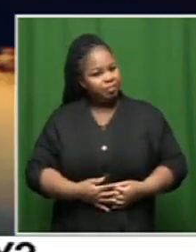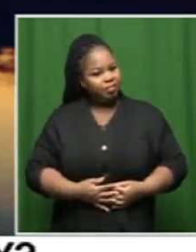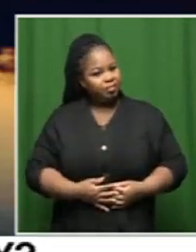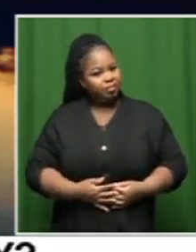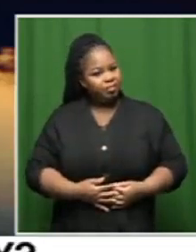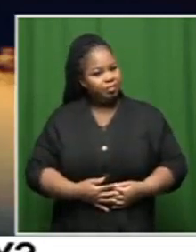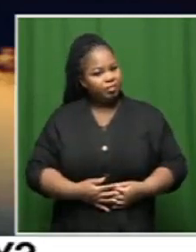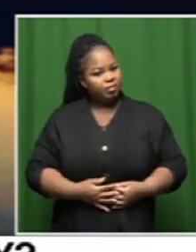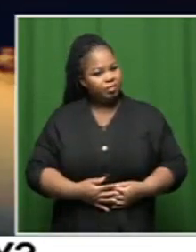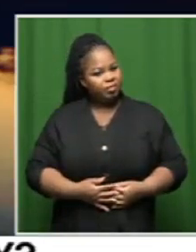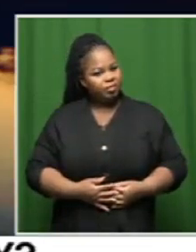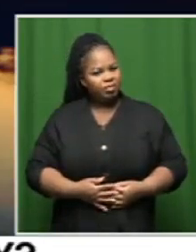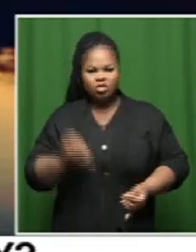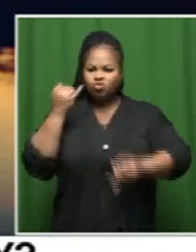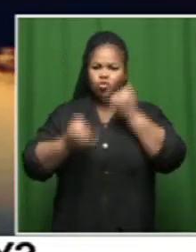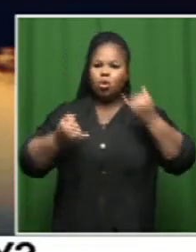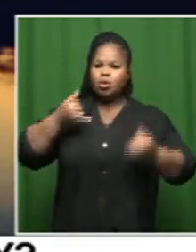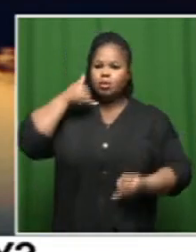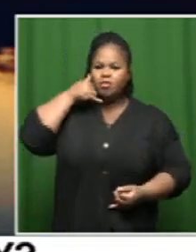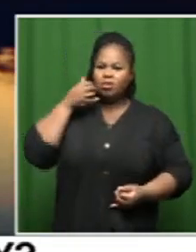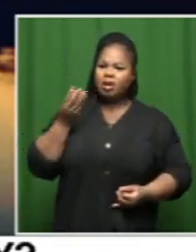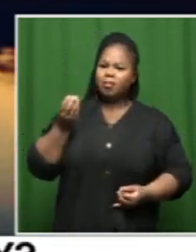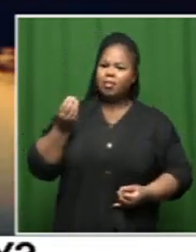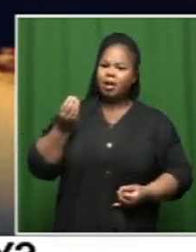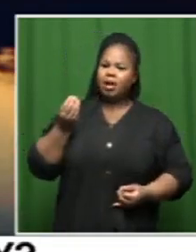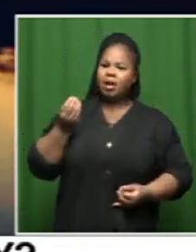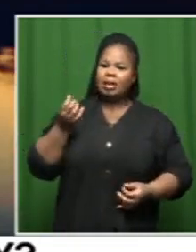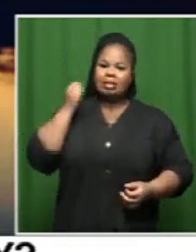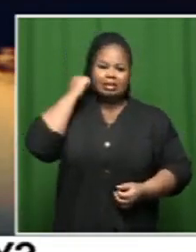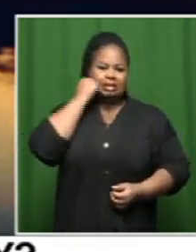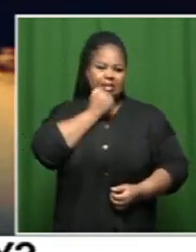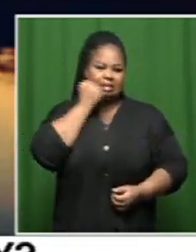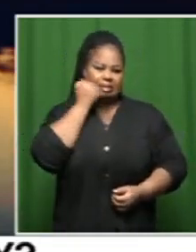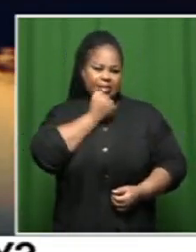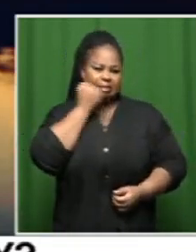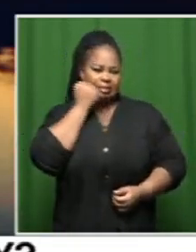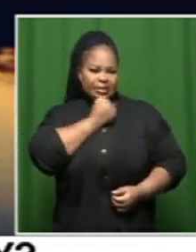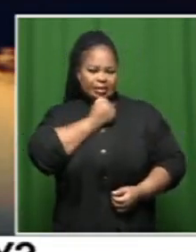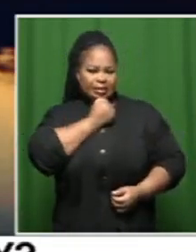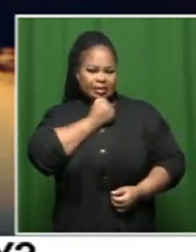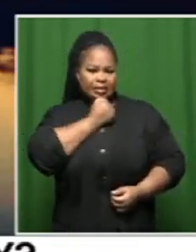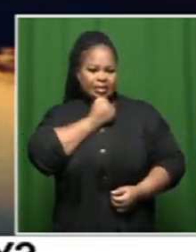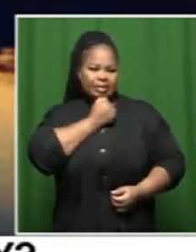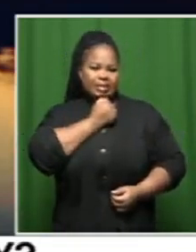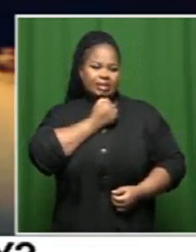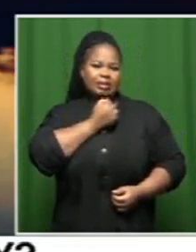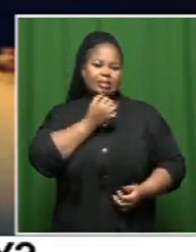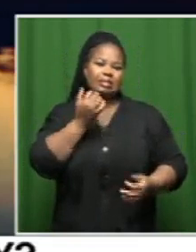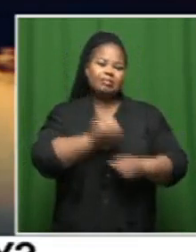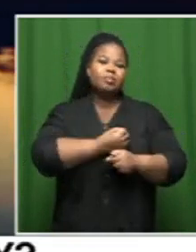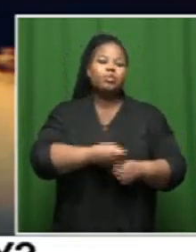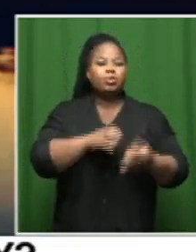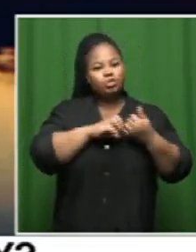Ma'am, I'm sure this is a wrong number. Our apologies. So I think we will have to